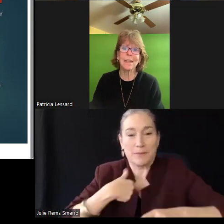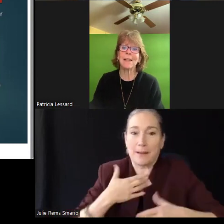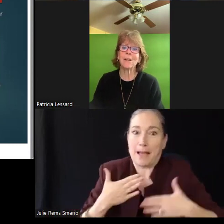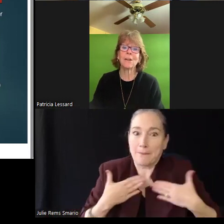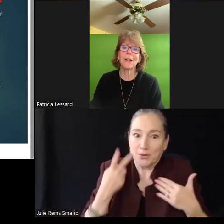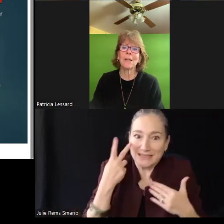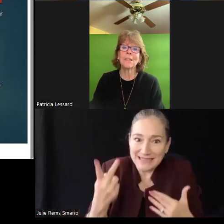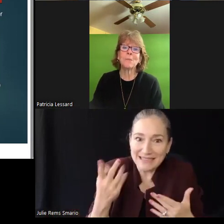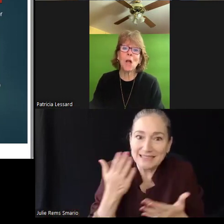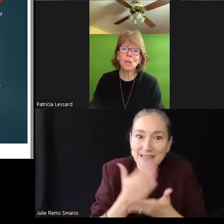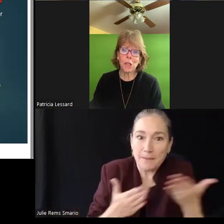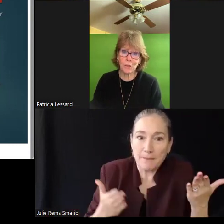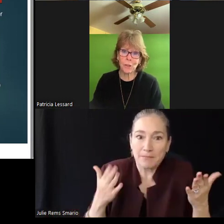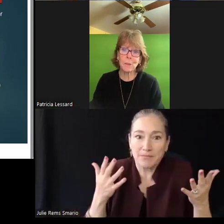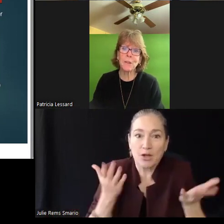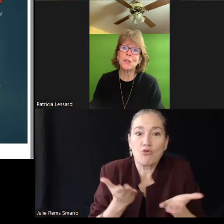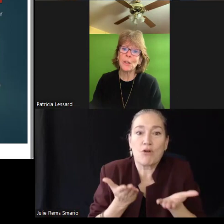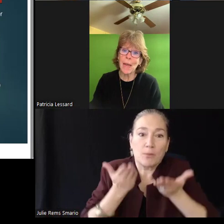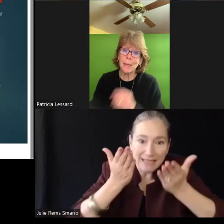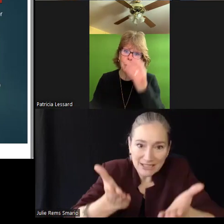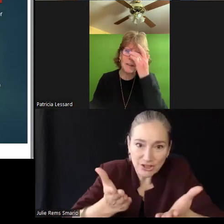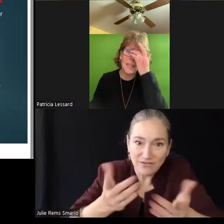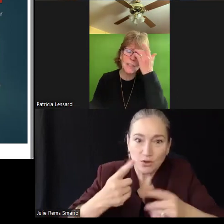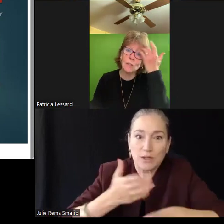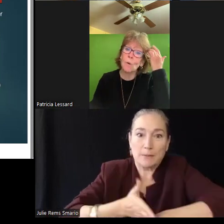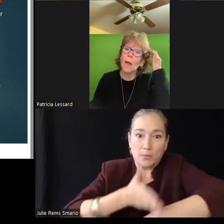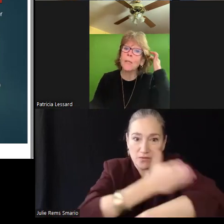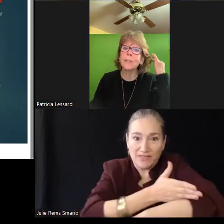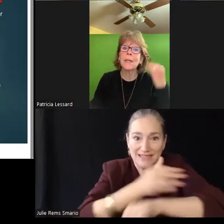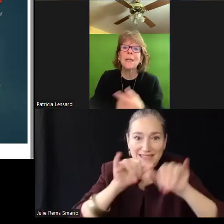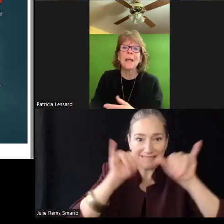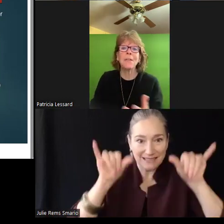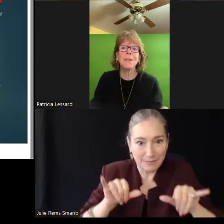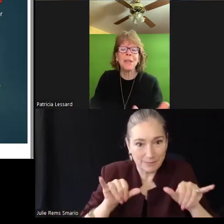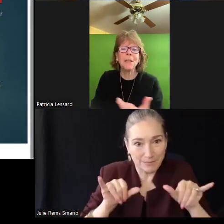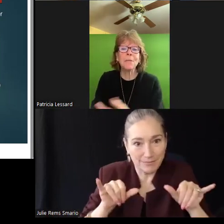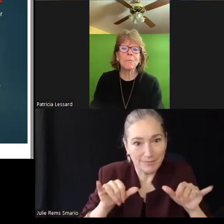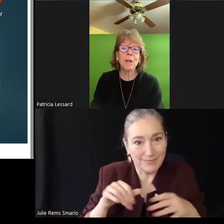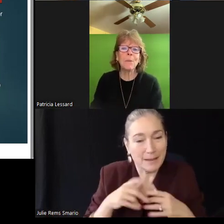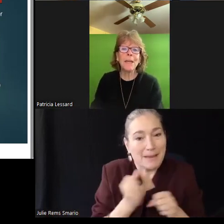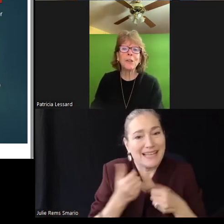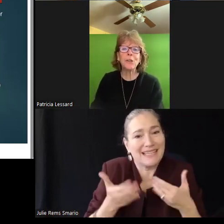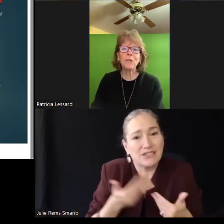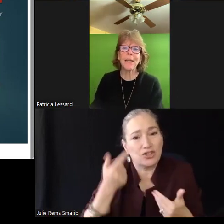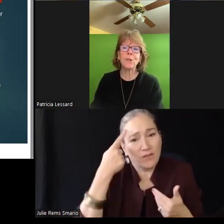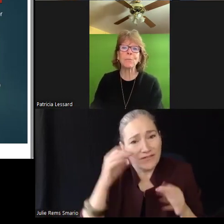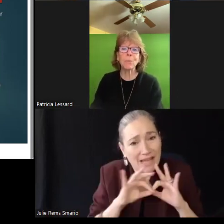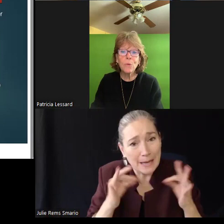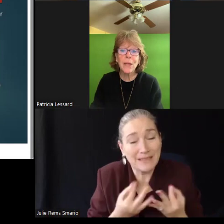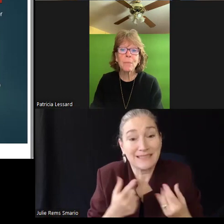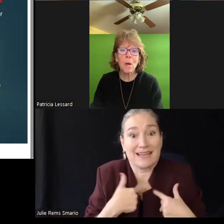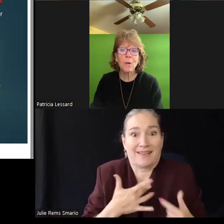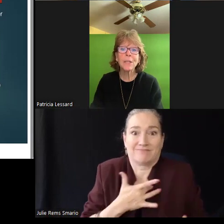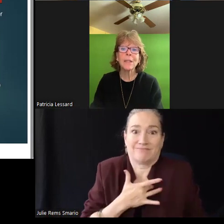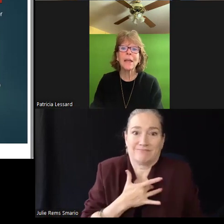is. And they're small changes, but they're still happening. We've seen some progress and the recommendations you've made to